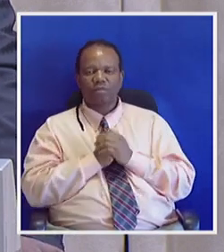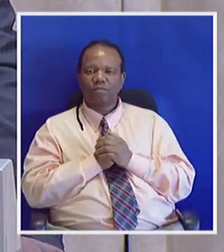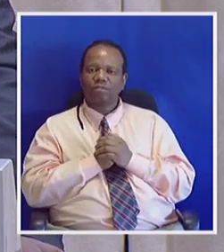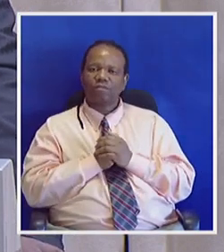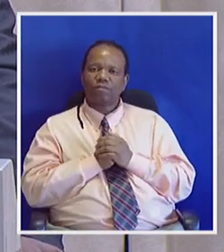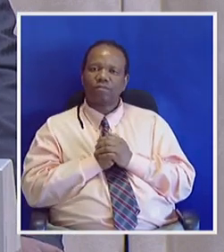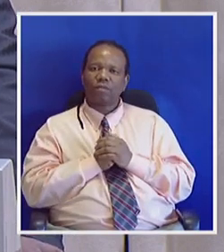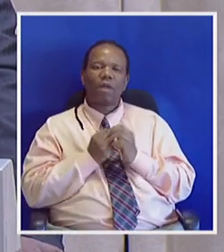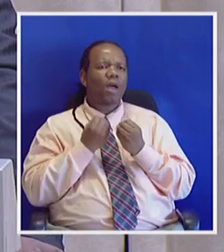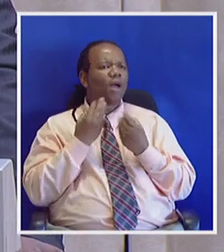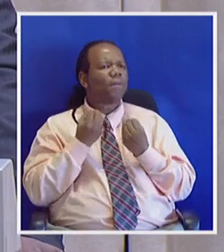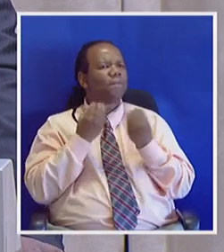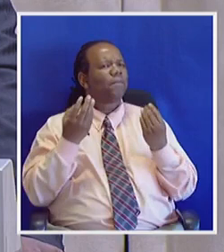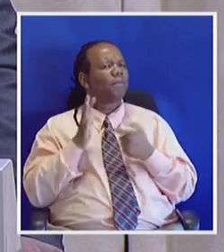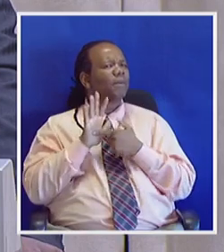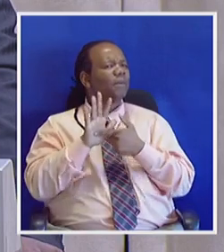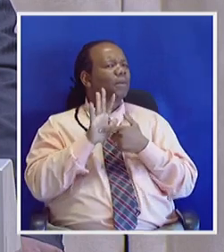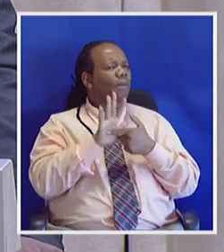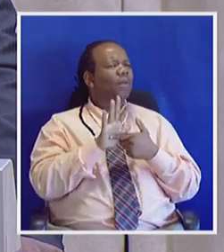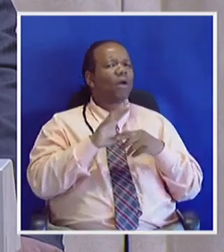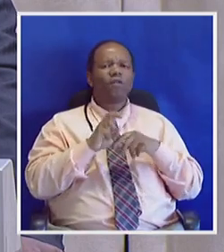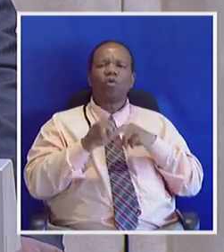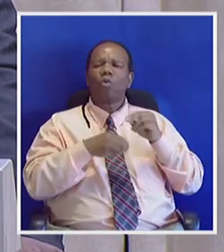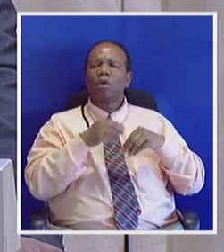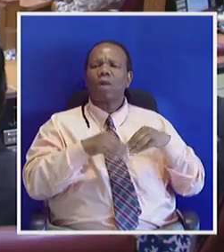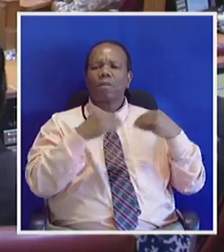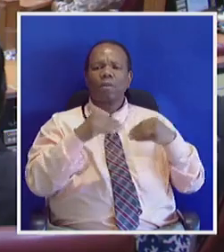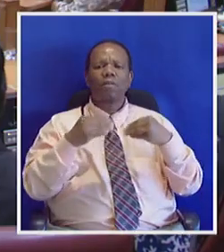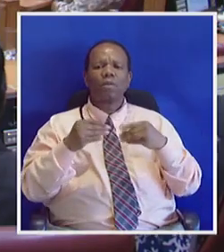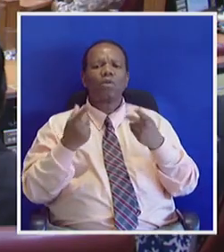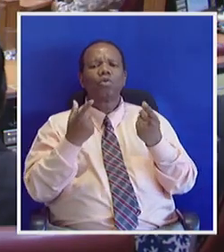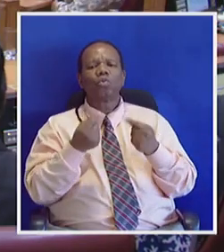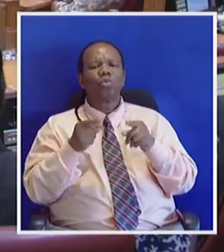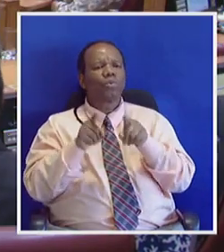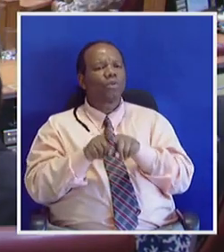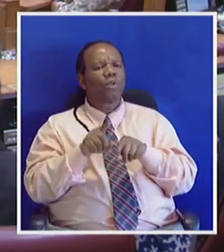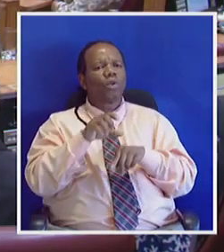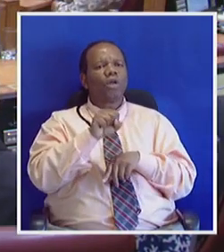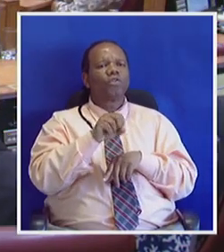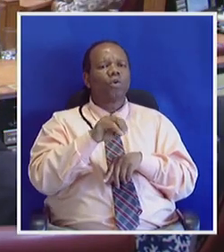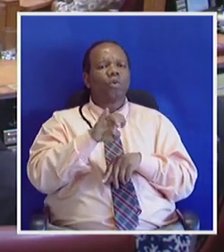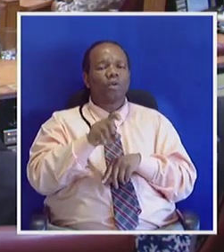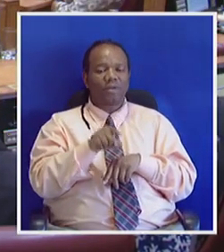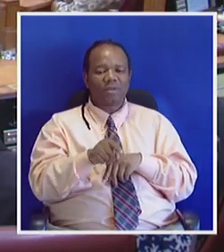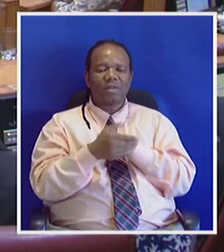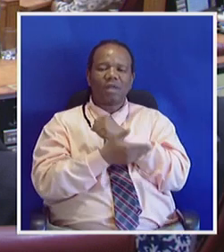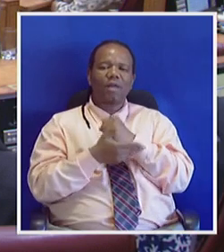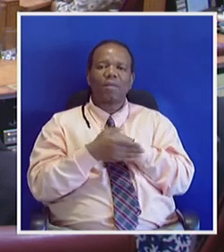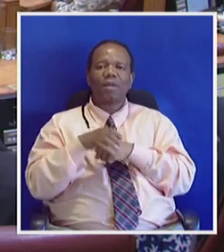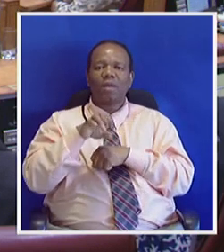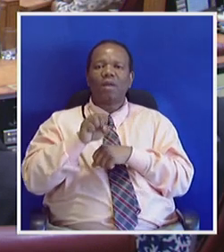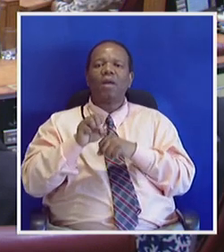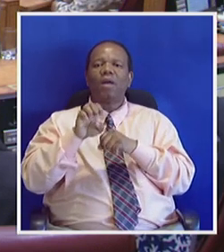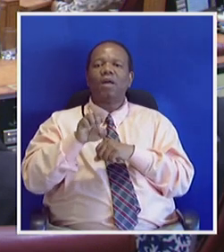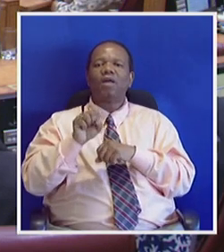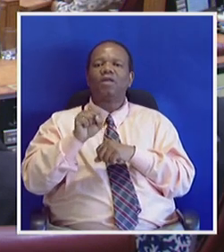are numerous examples of corrupt companies repeatedly doing business with SOEs in our country. Eskom and